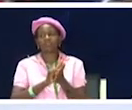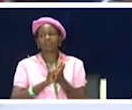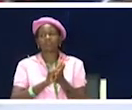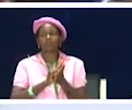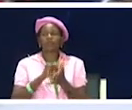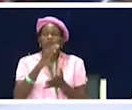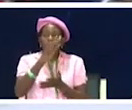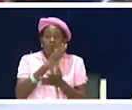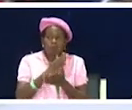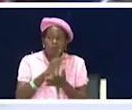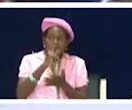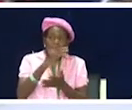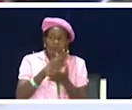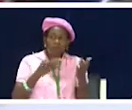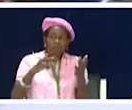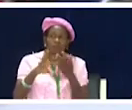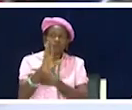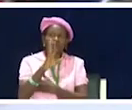one part of God is